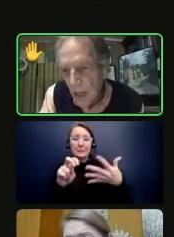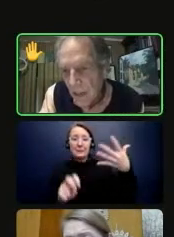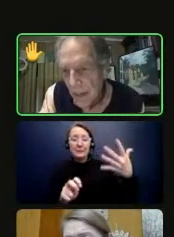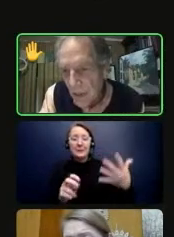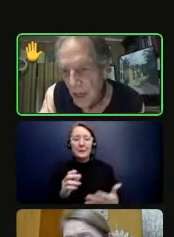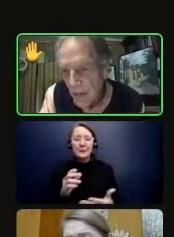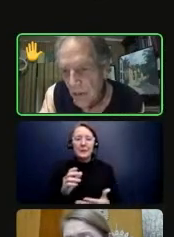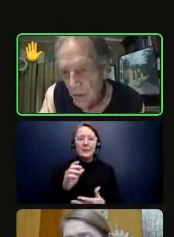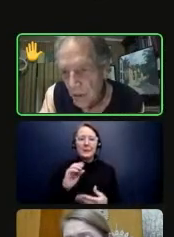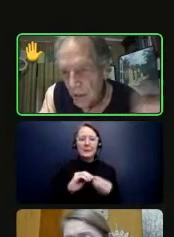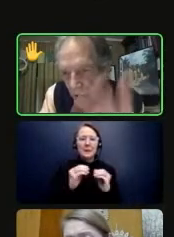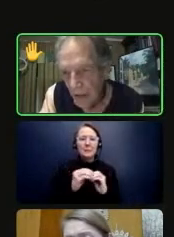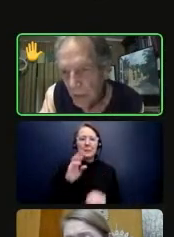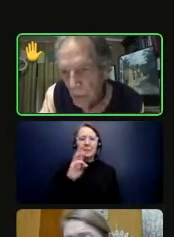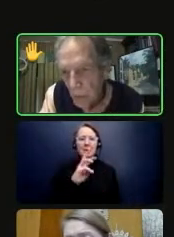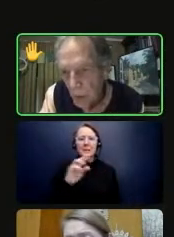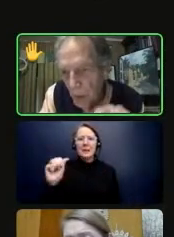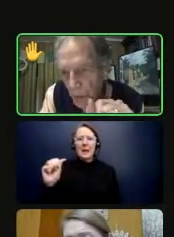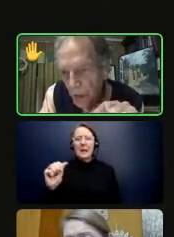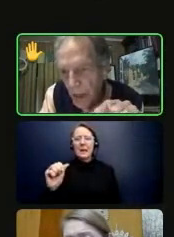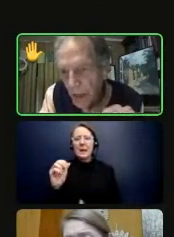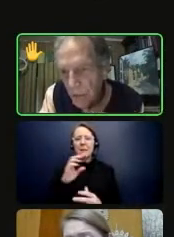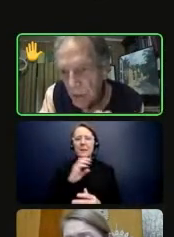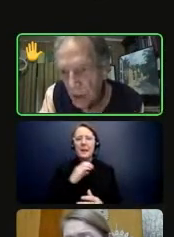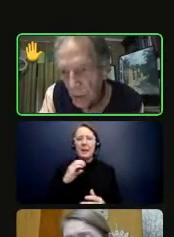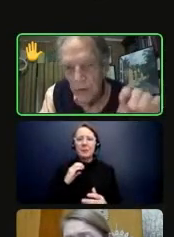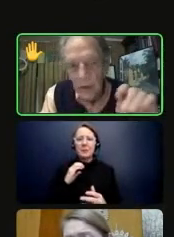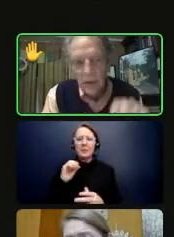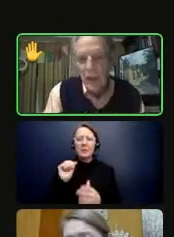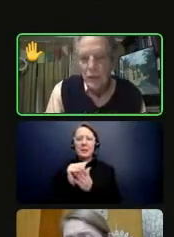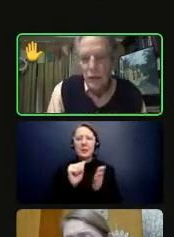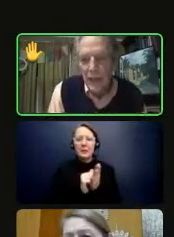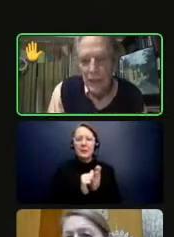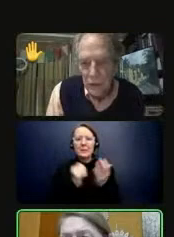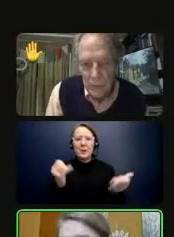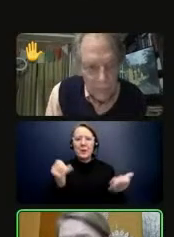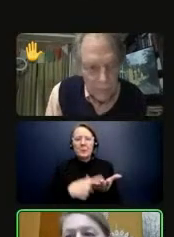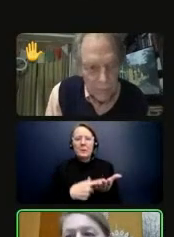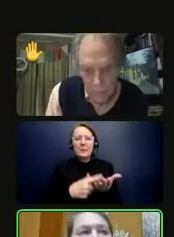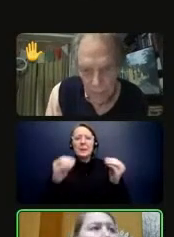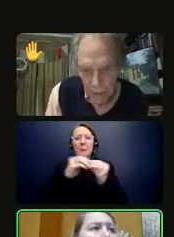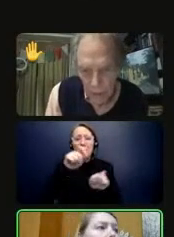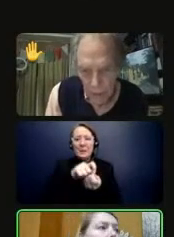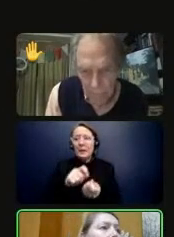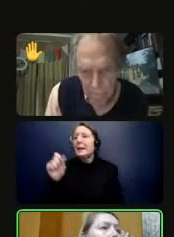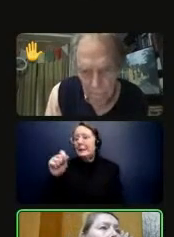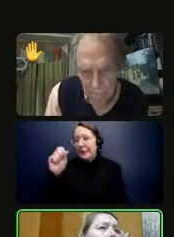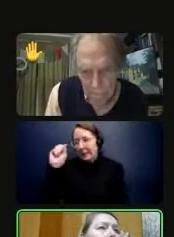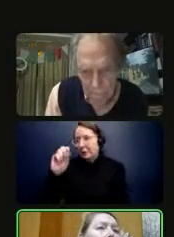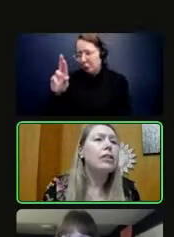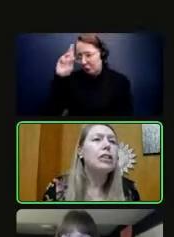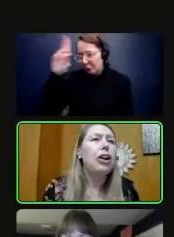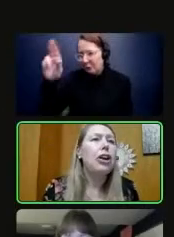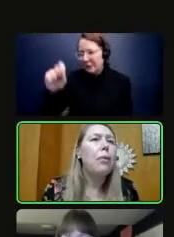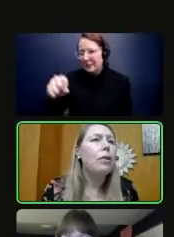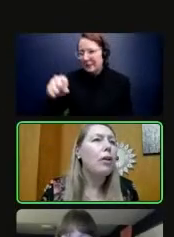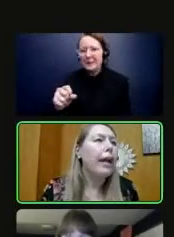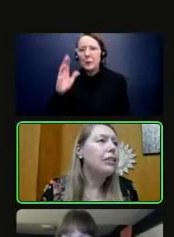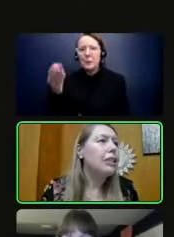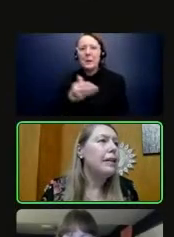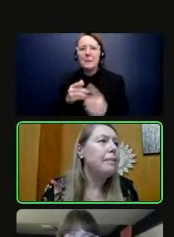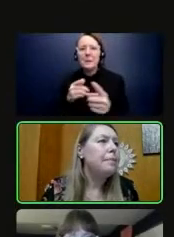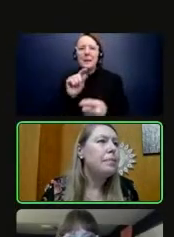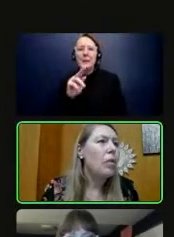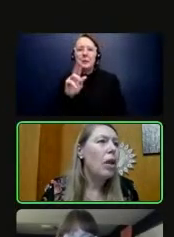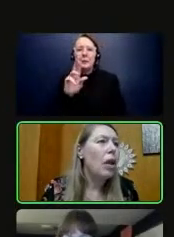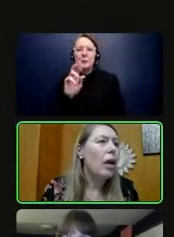6A on last council agenda, and that's what we're going through now with a little more detail. So thanks. Yes, sir. You're welcome. So there's the Turner Road